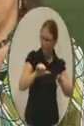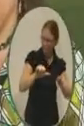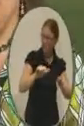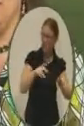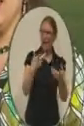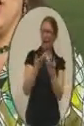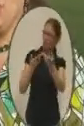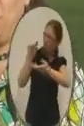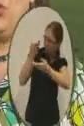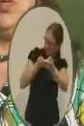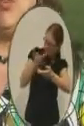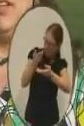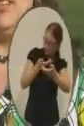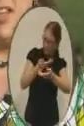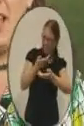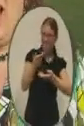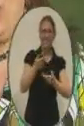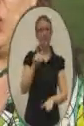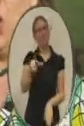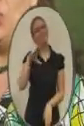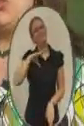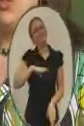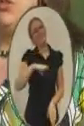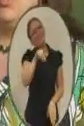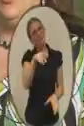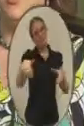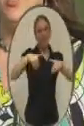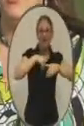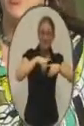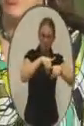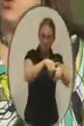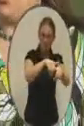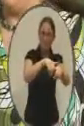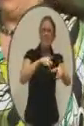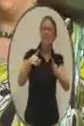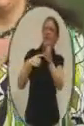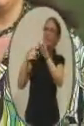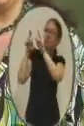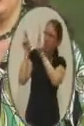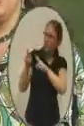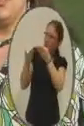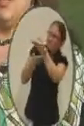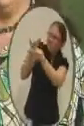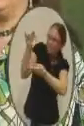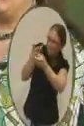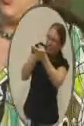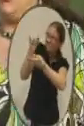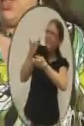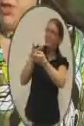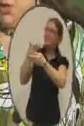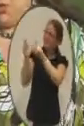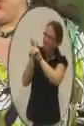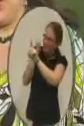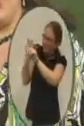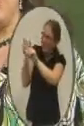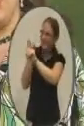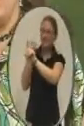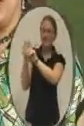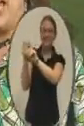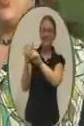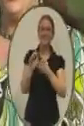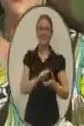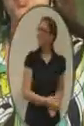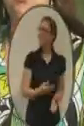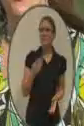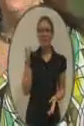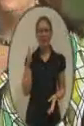how services should be run, how your home should look like and how it should be consulted. That's why you need you to get